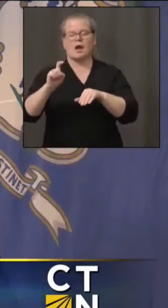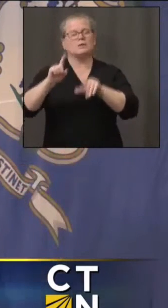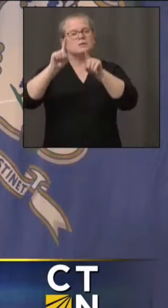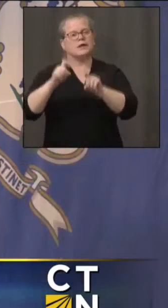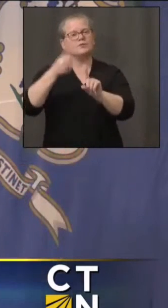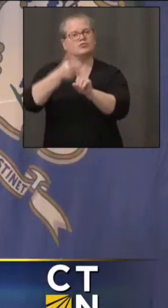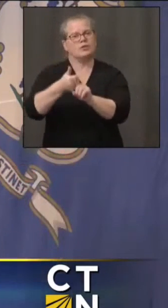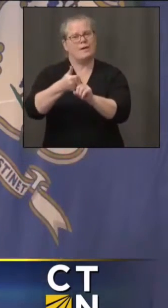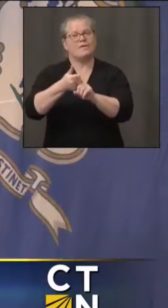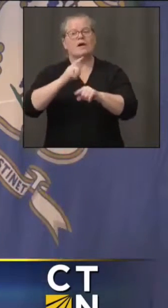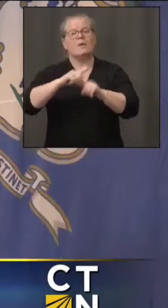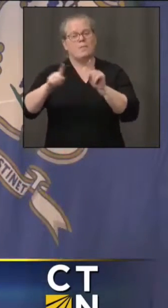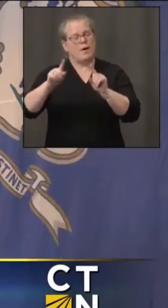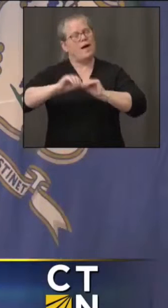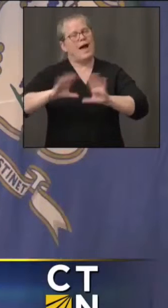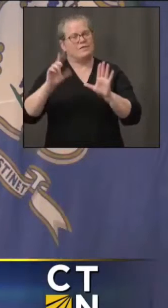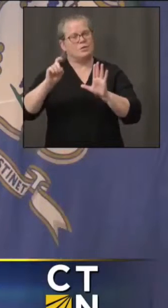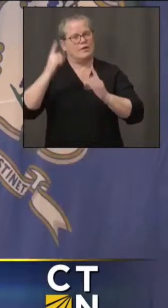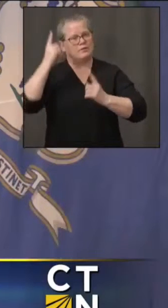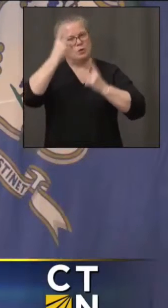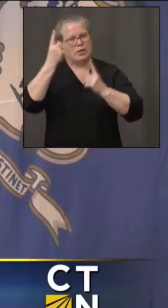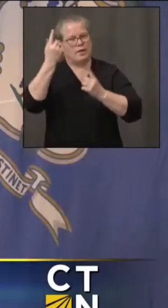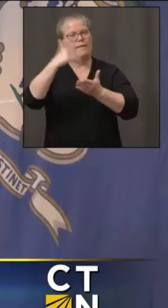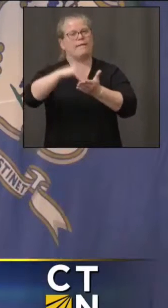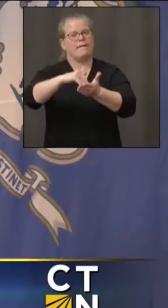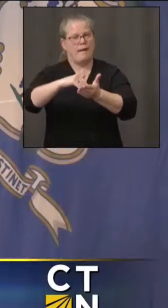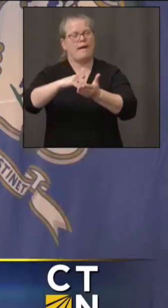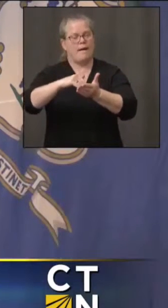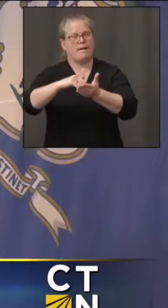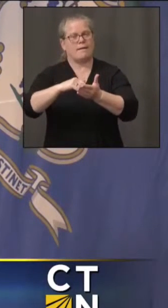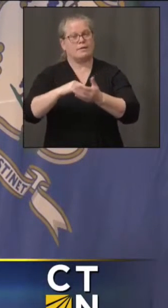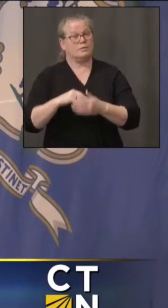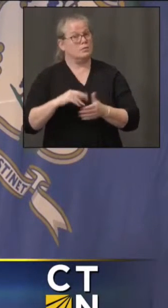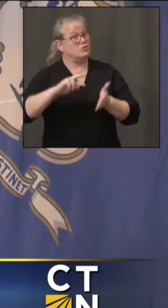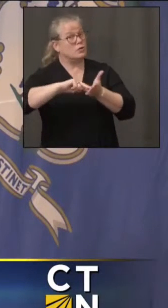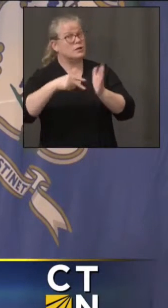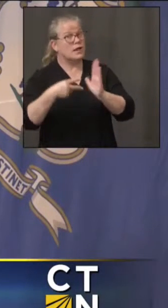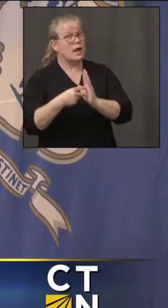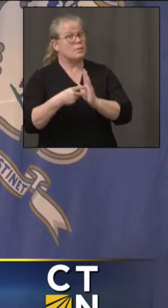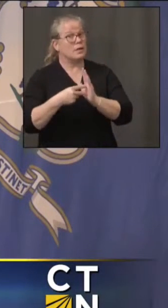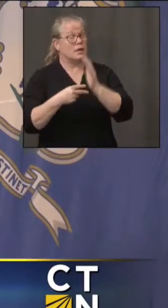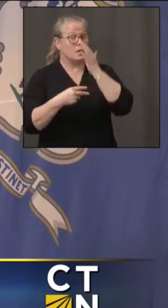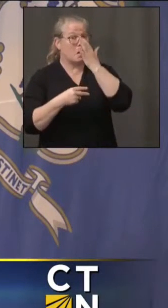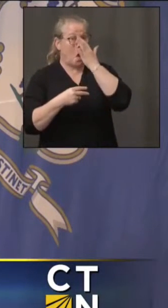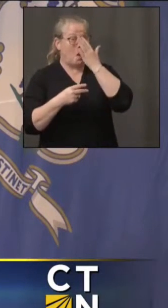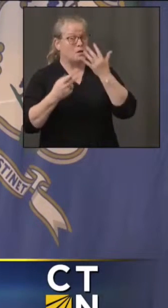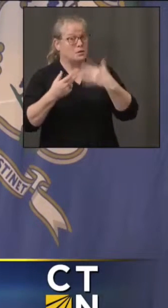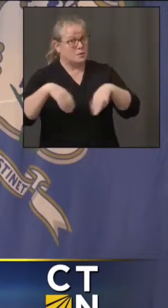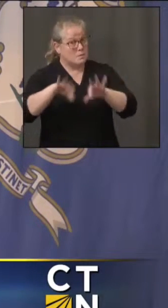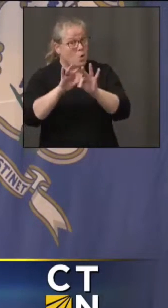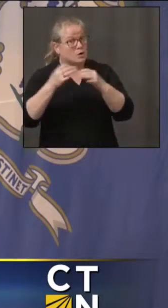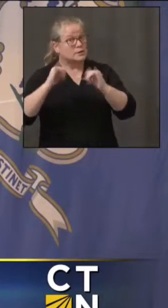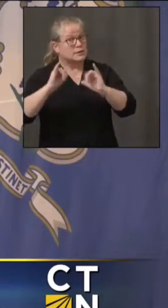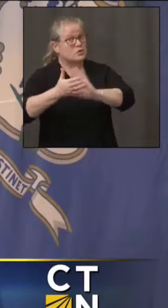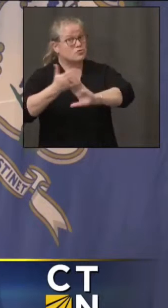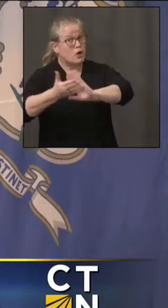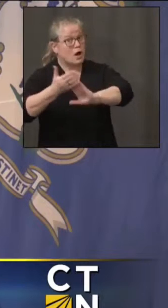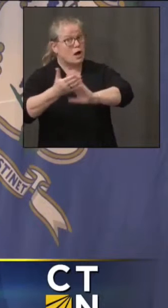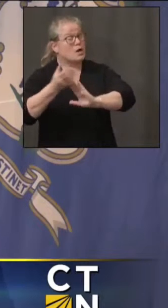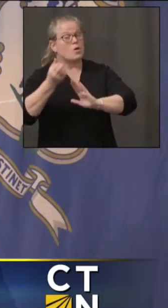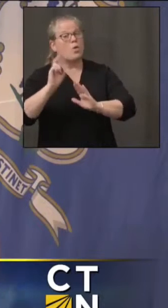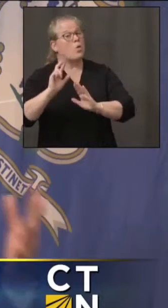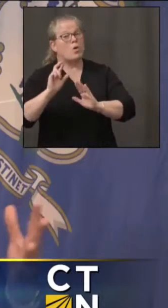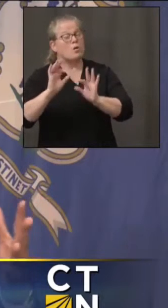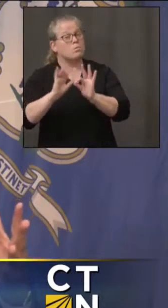wider. We have to rethink it. So you're saying it might kind of be obsolete at this point? I wouldn't go that far. Right